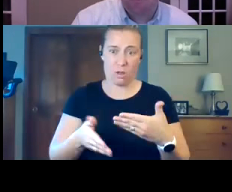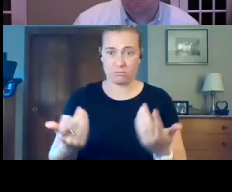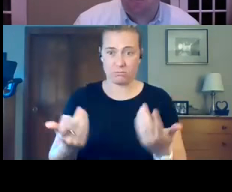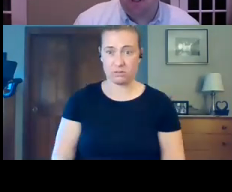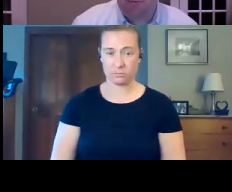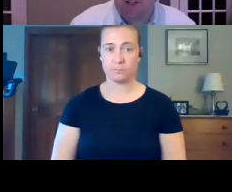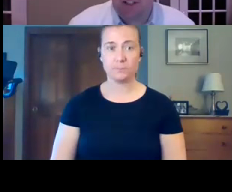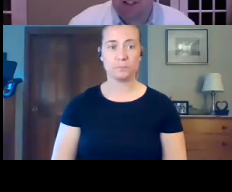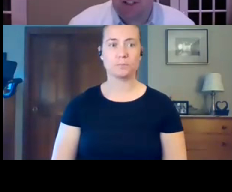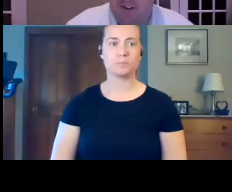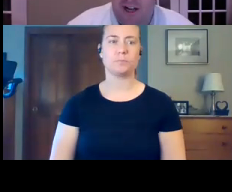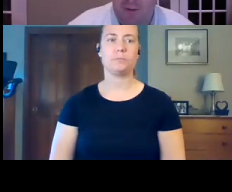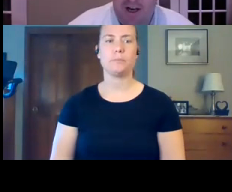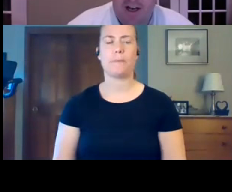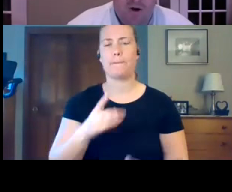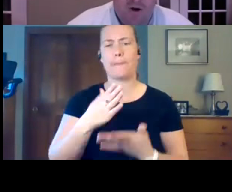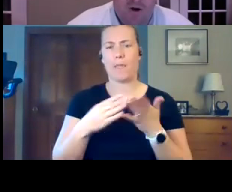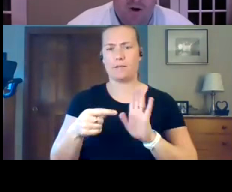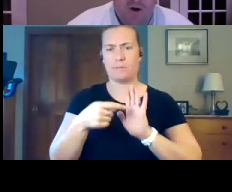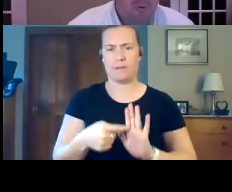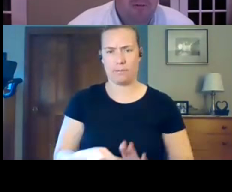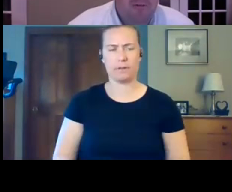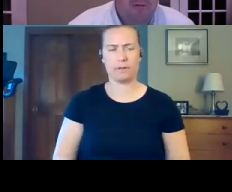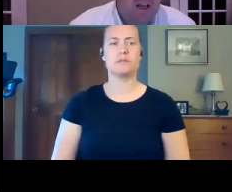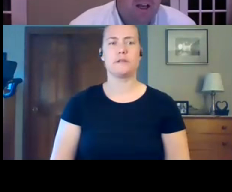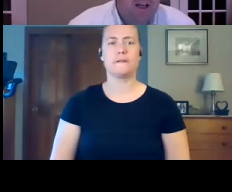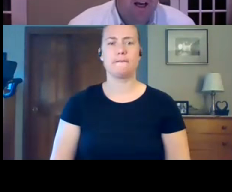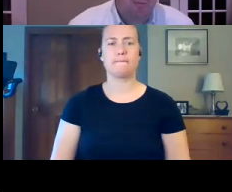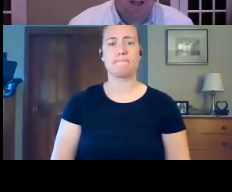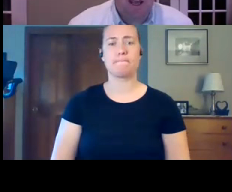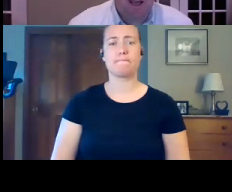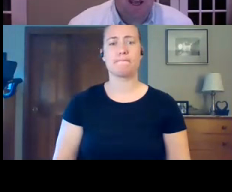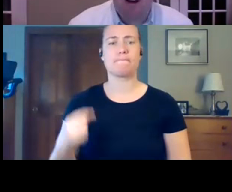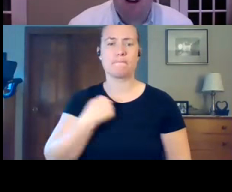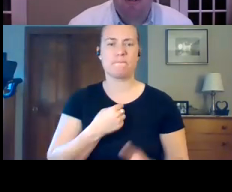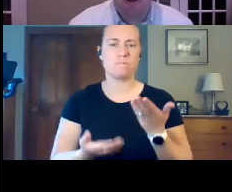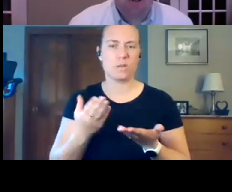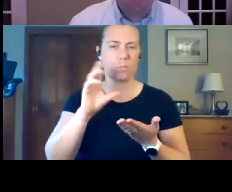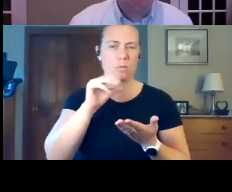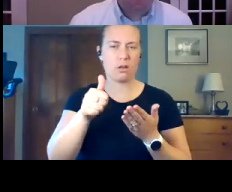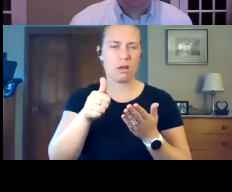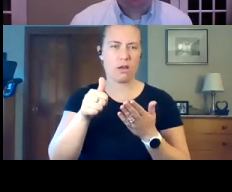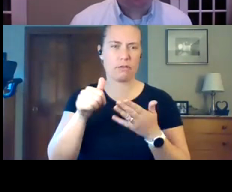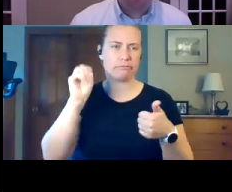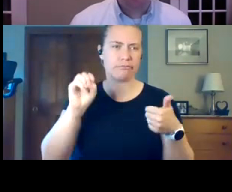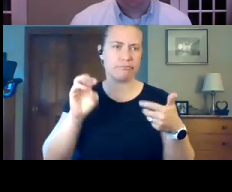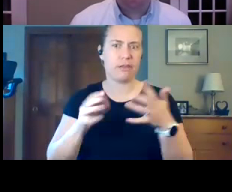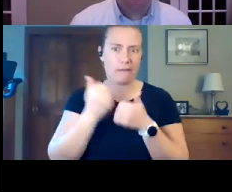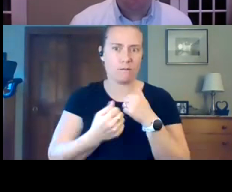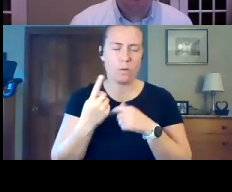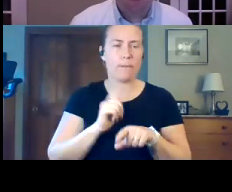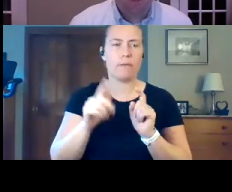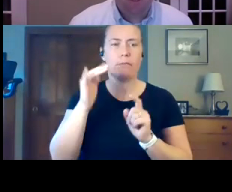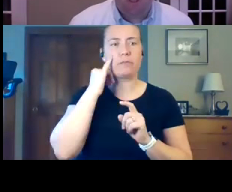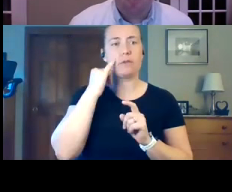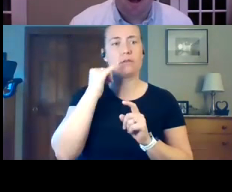These are just some examples of this, and I may not go over every one of these, but again, if we have a determinant such as a provider skill